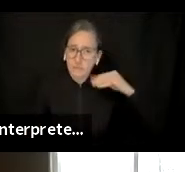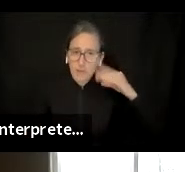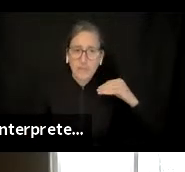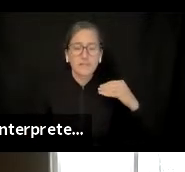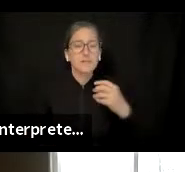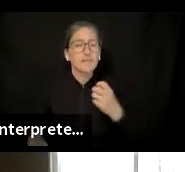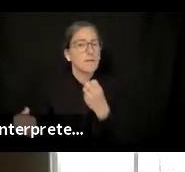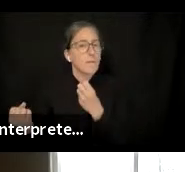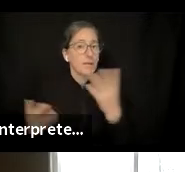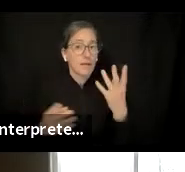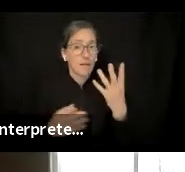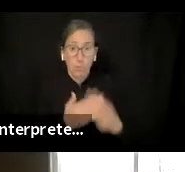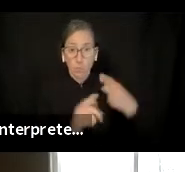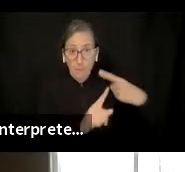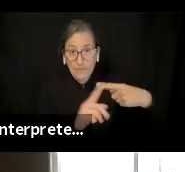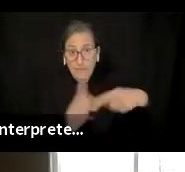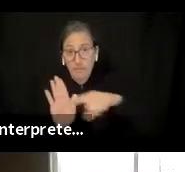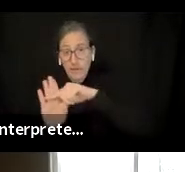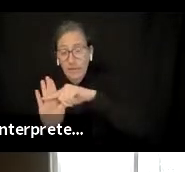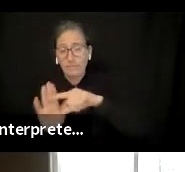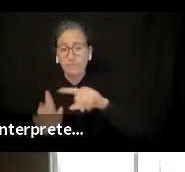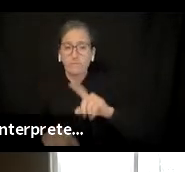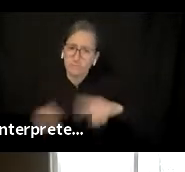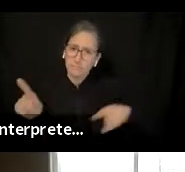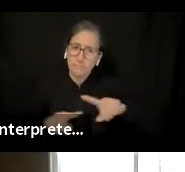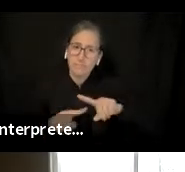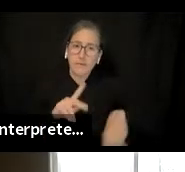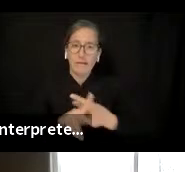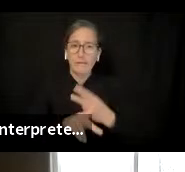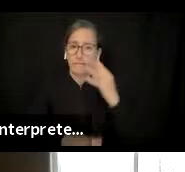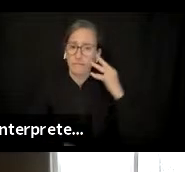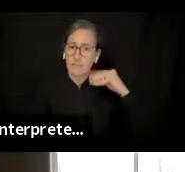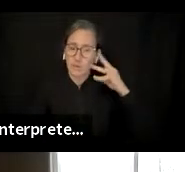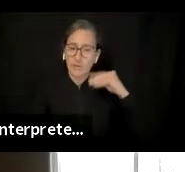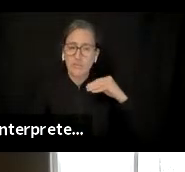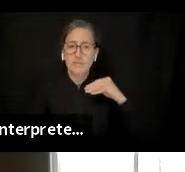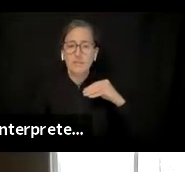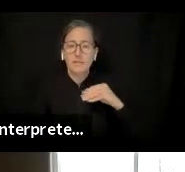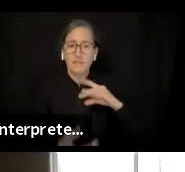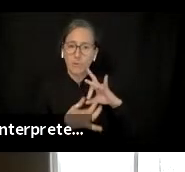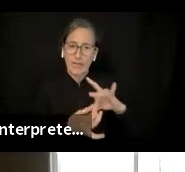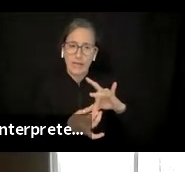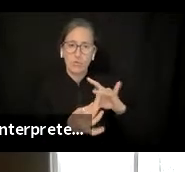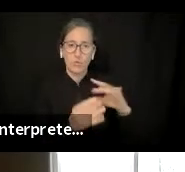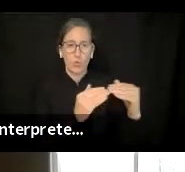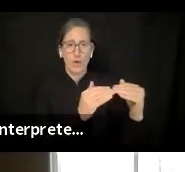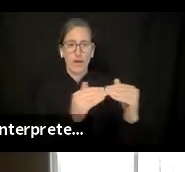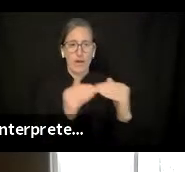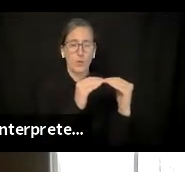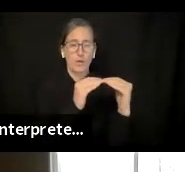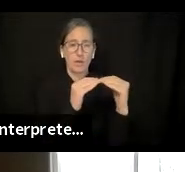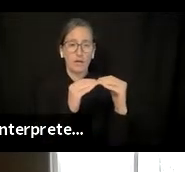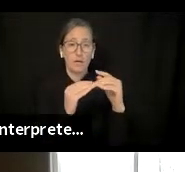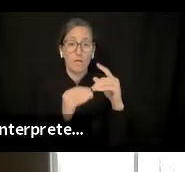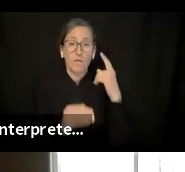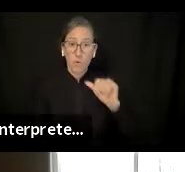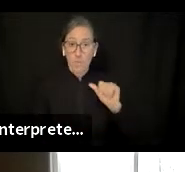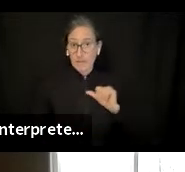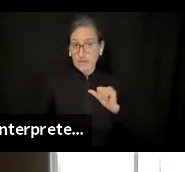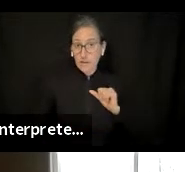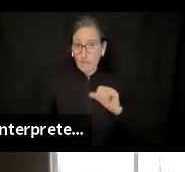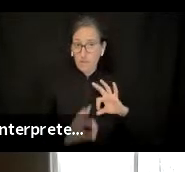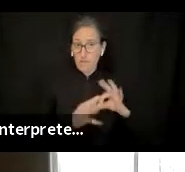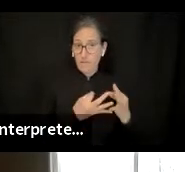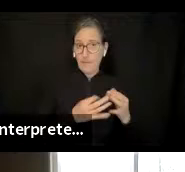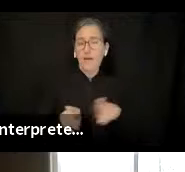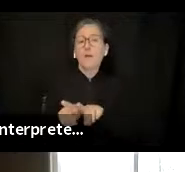whether it's good or bad, different experiences surrounding equity, both for myself and my family, as well as for those I work